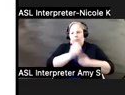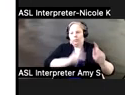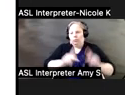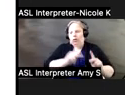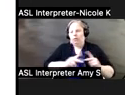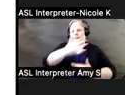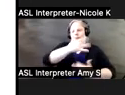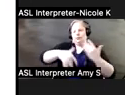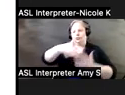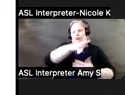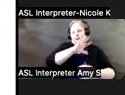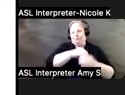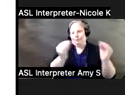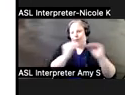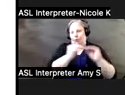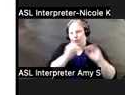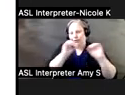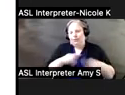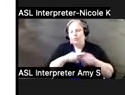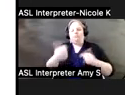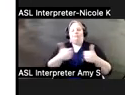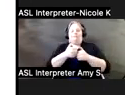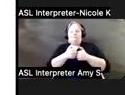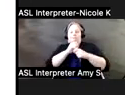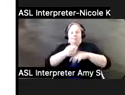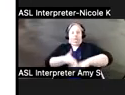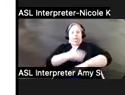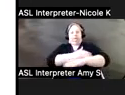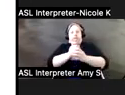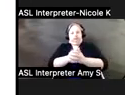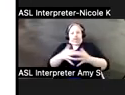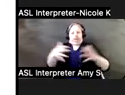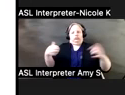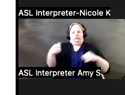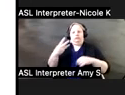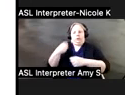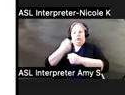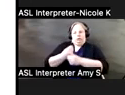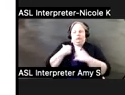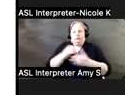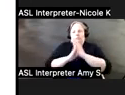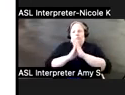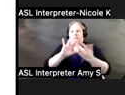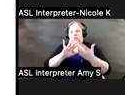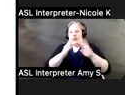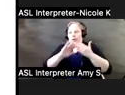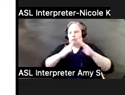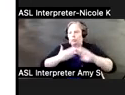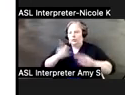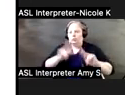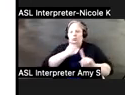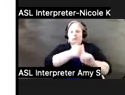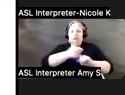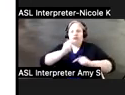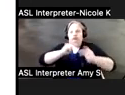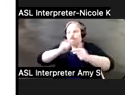social benefits. So gaming has grown significantly over the last few years, and it's grown into this big online community where people can actually interact and